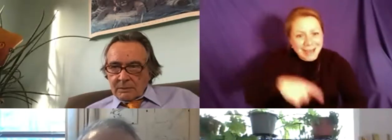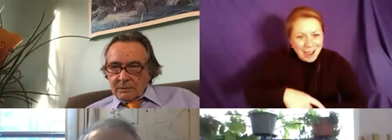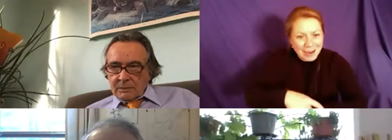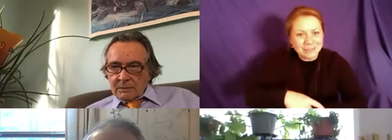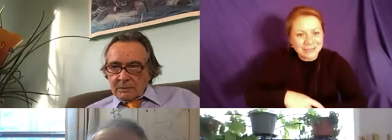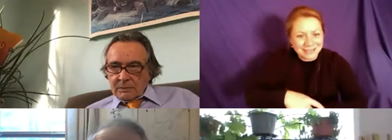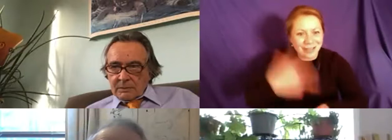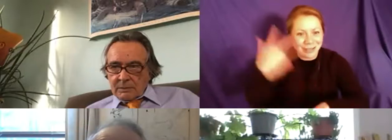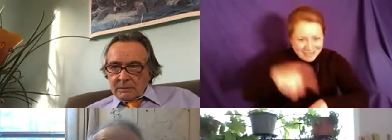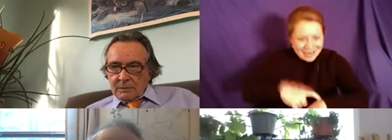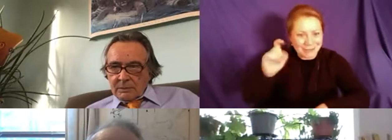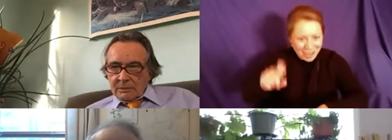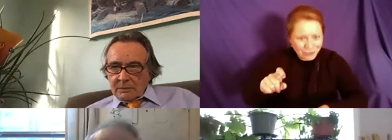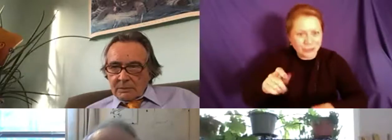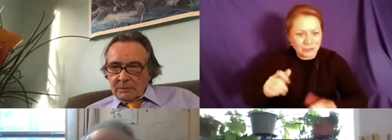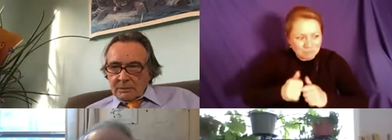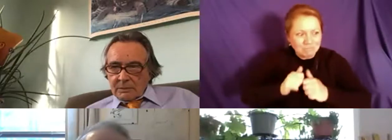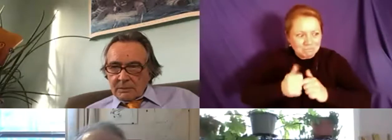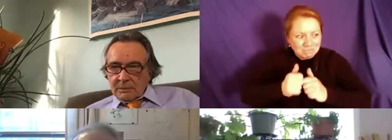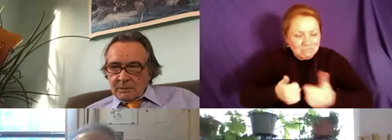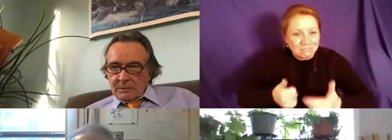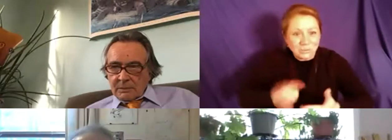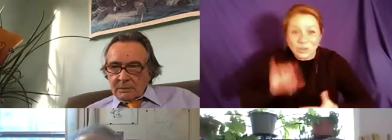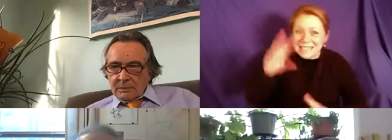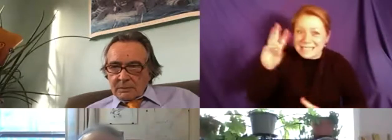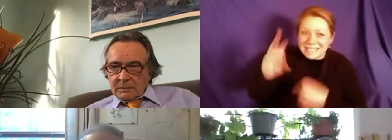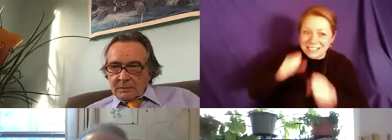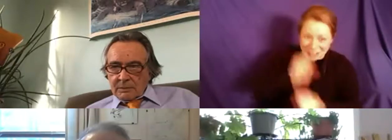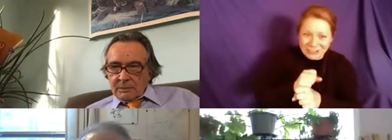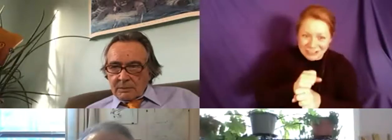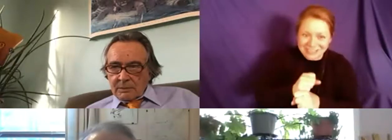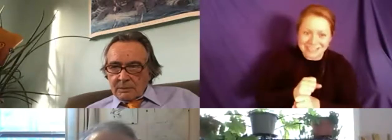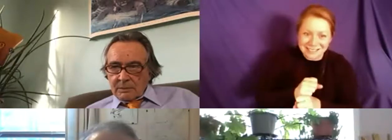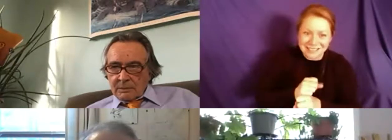know, and so you figure that's 6 years, you know,